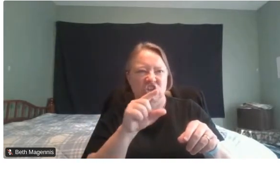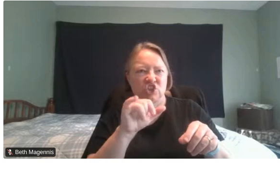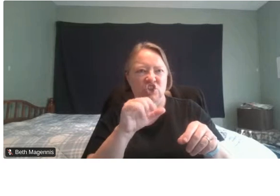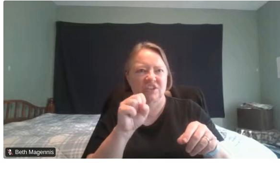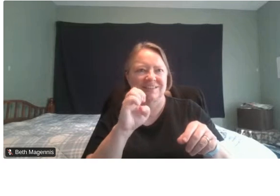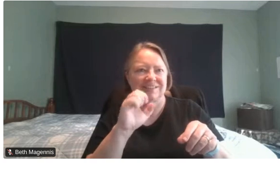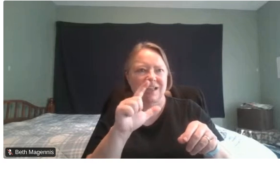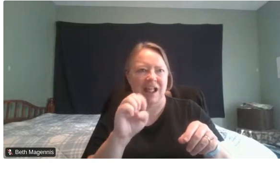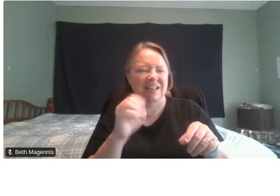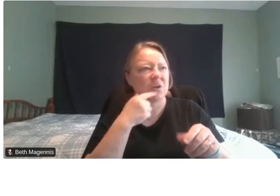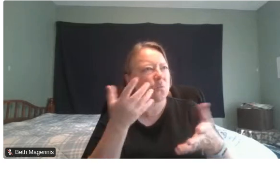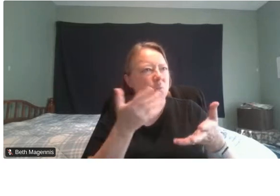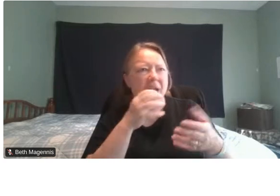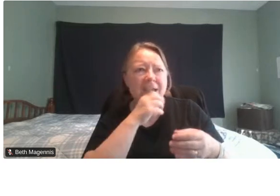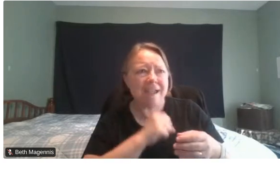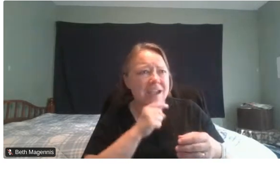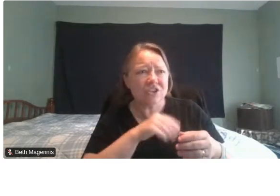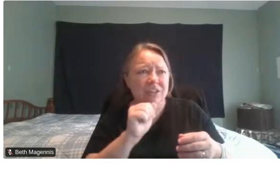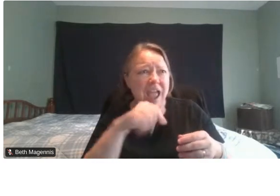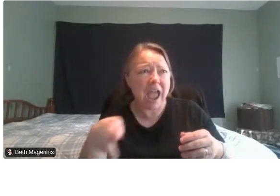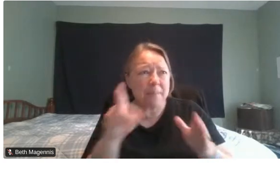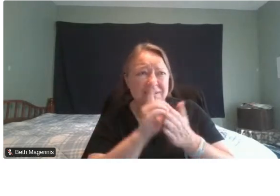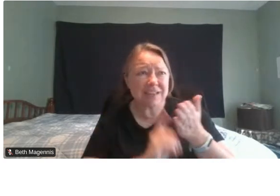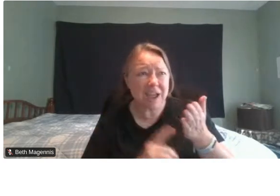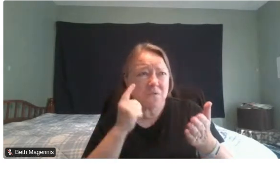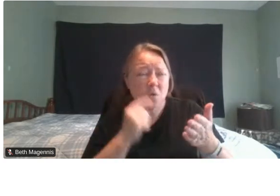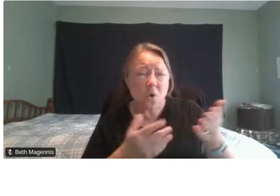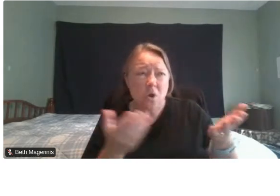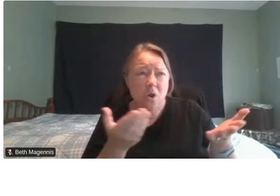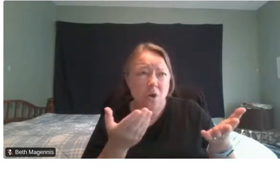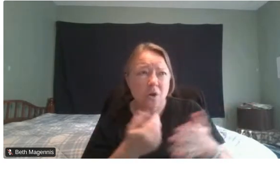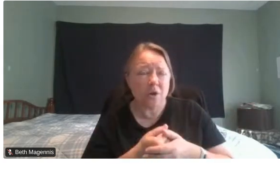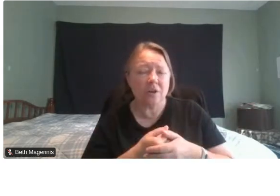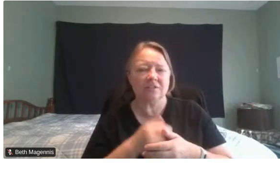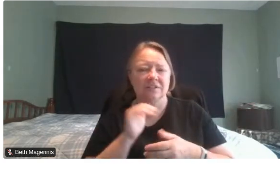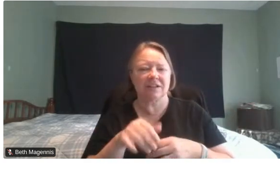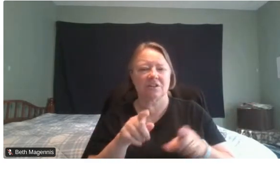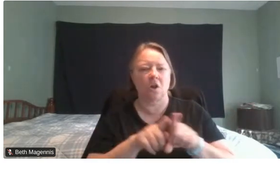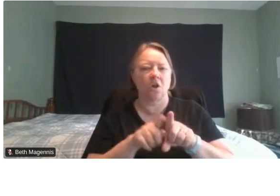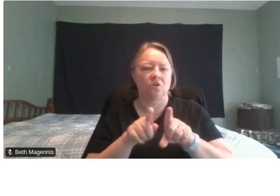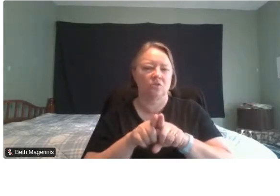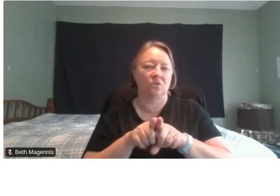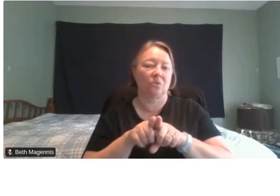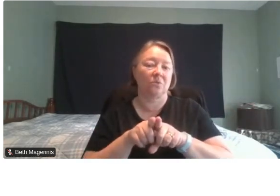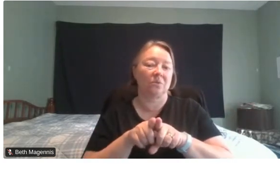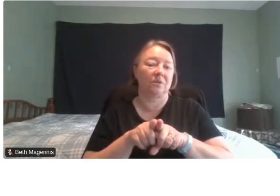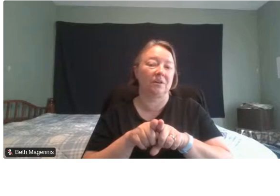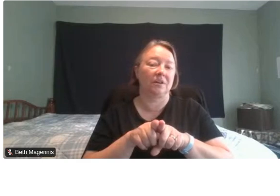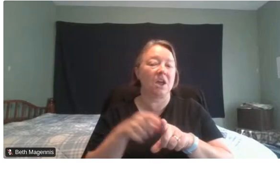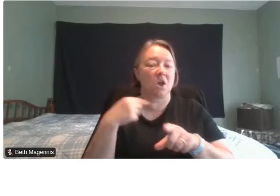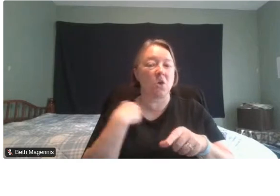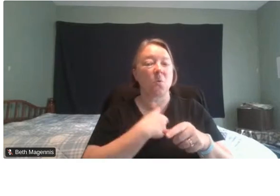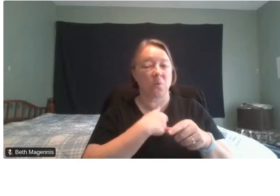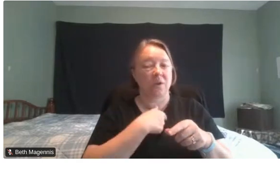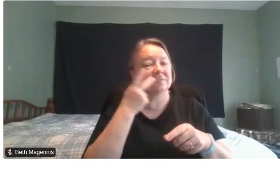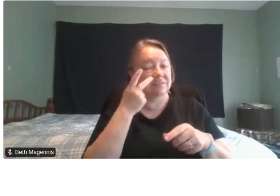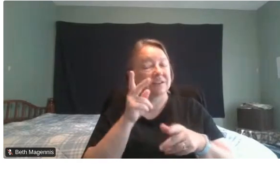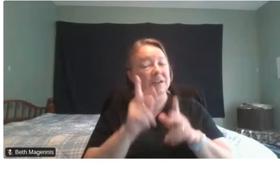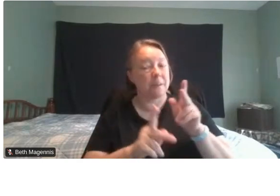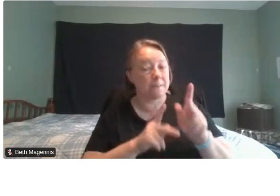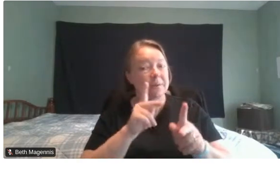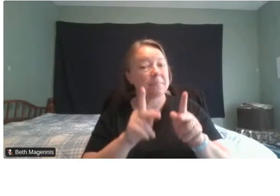the app designed for? So I guess this is also, and we have been seeing like people